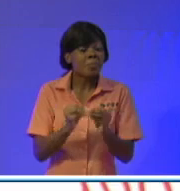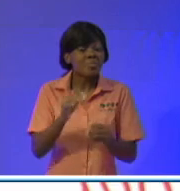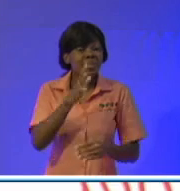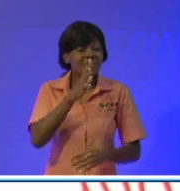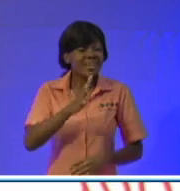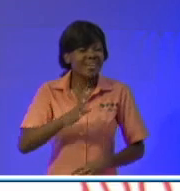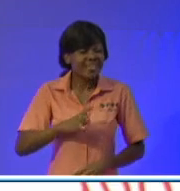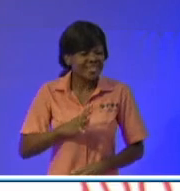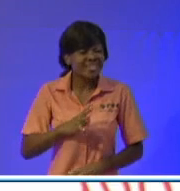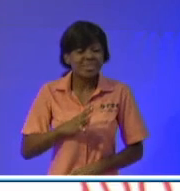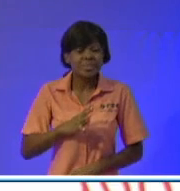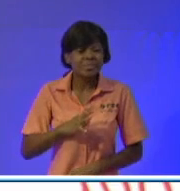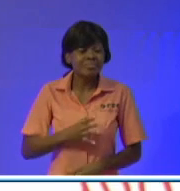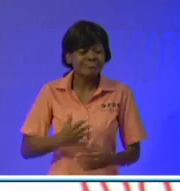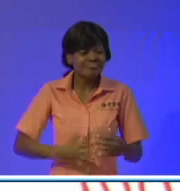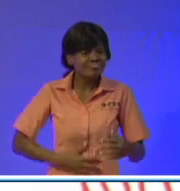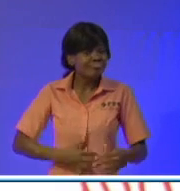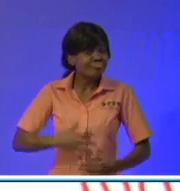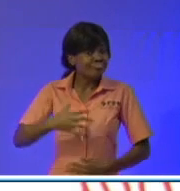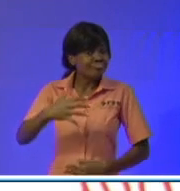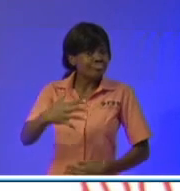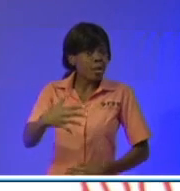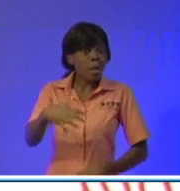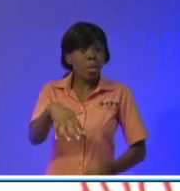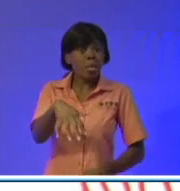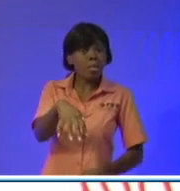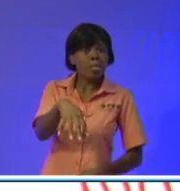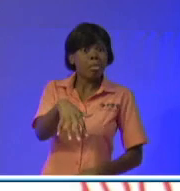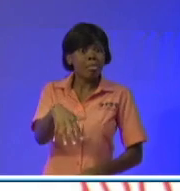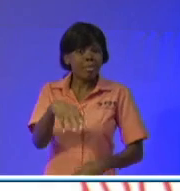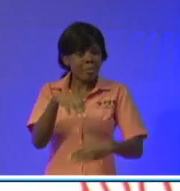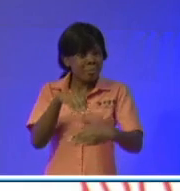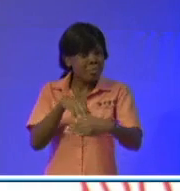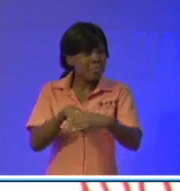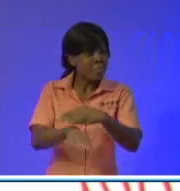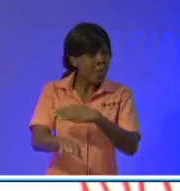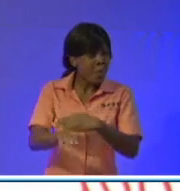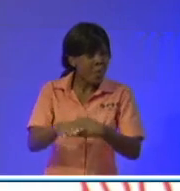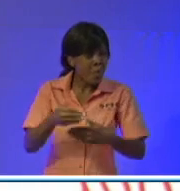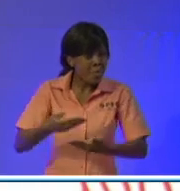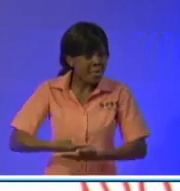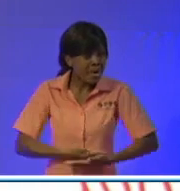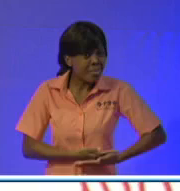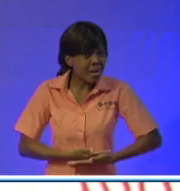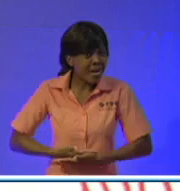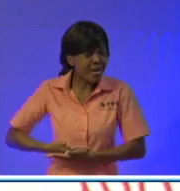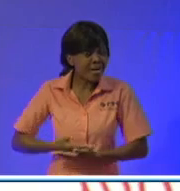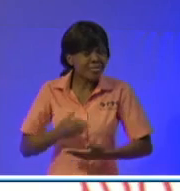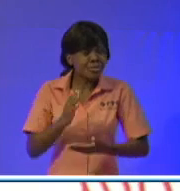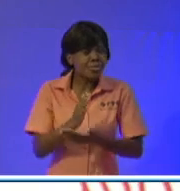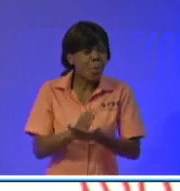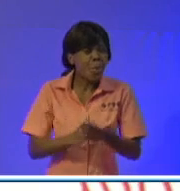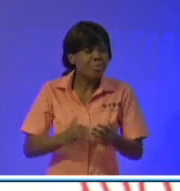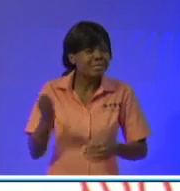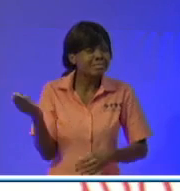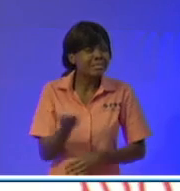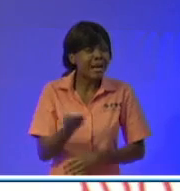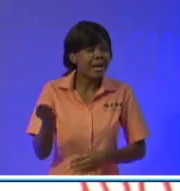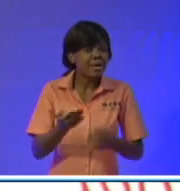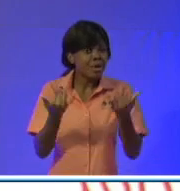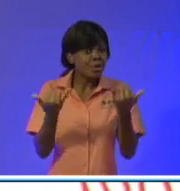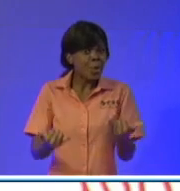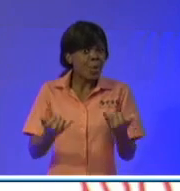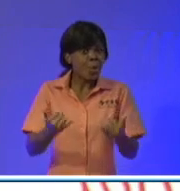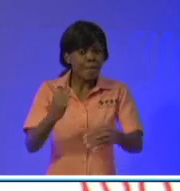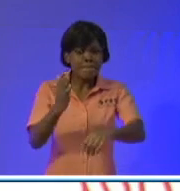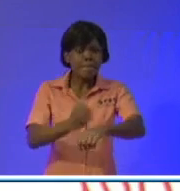called the Sustainable Development Goals targets, which are less than 30 per 100,000 live births, which equates to, on any given